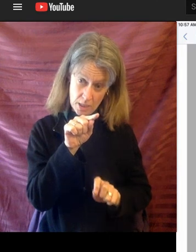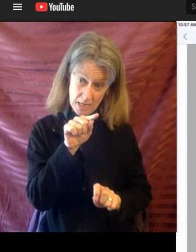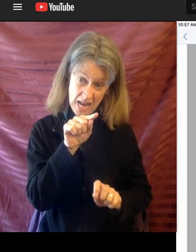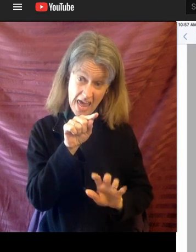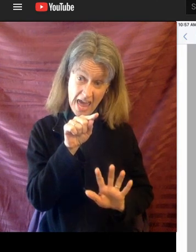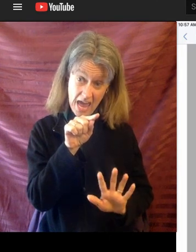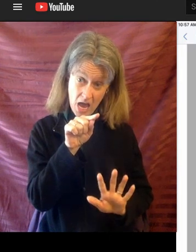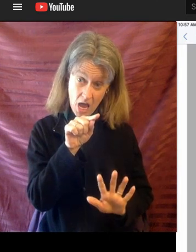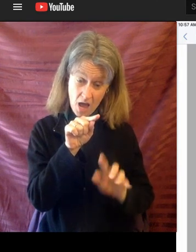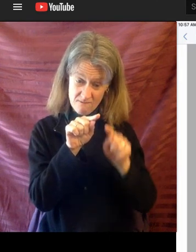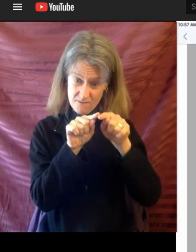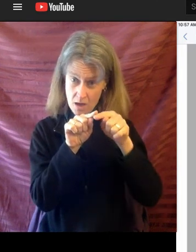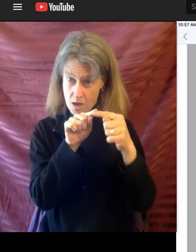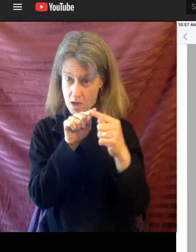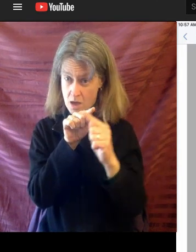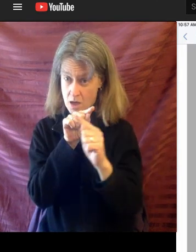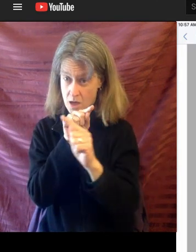3.5,